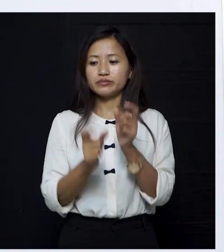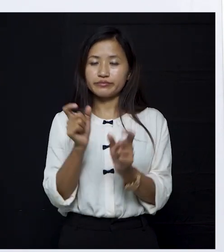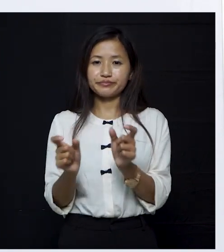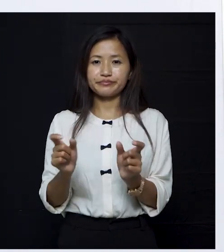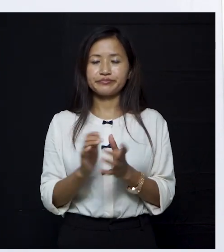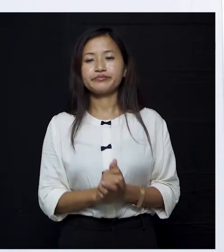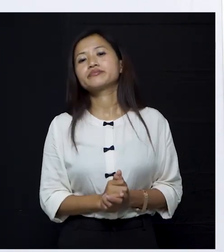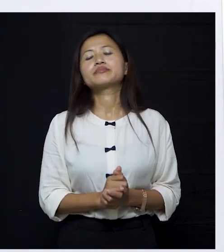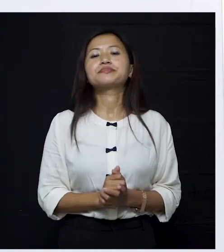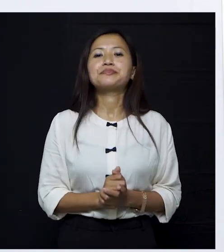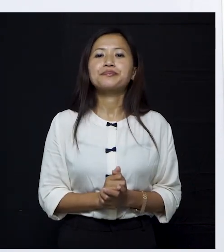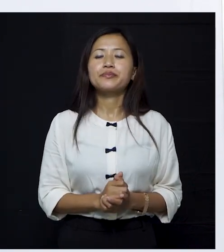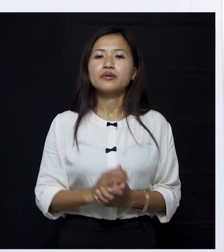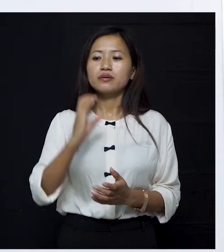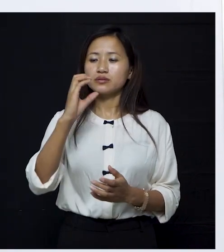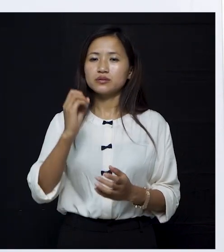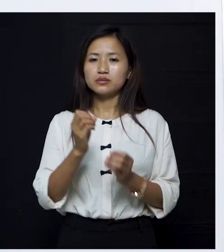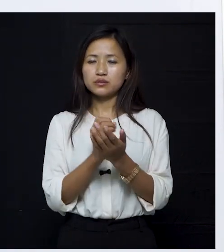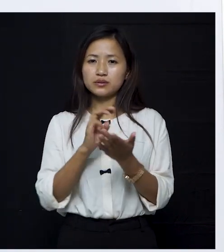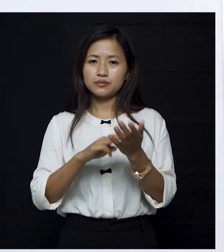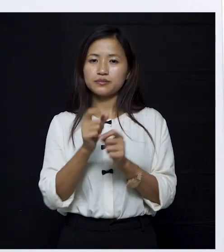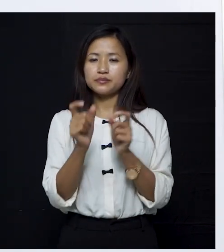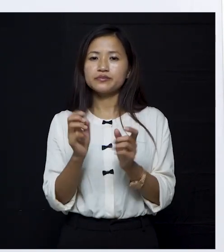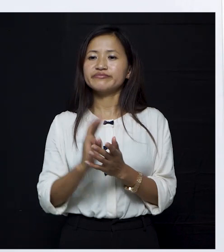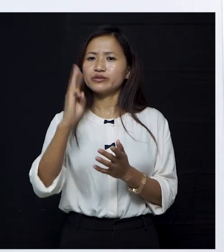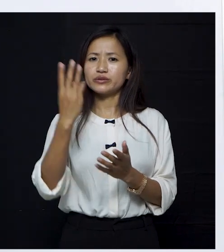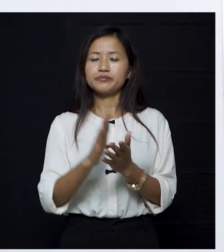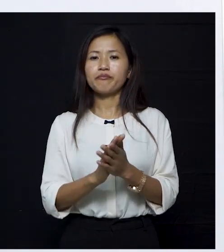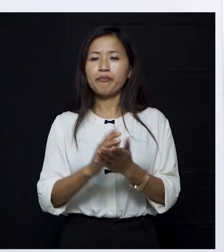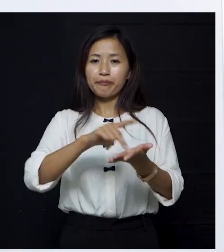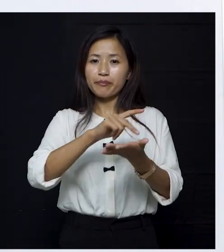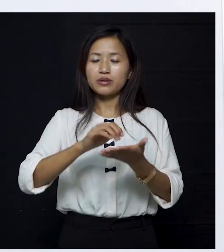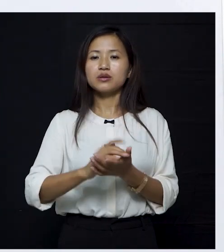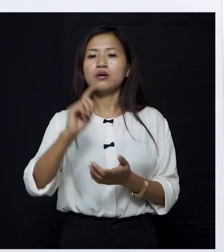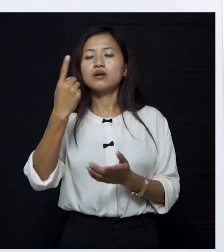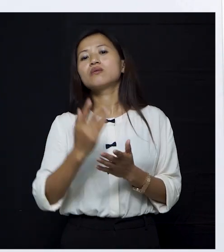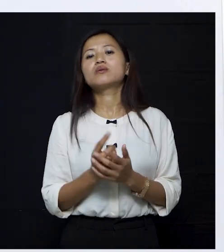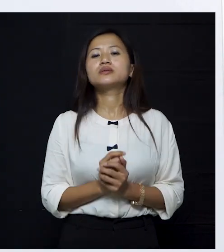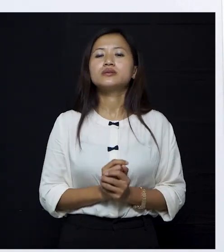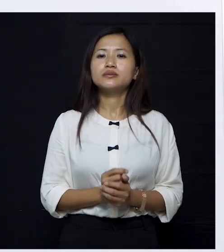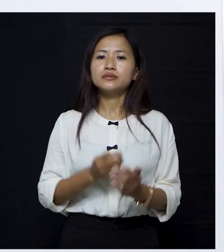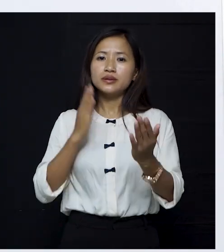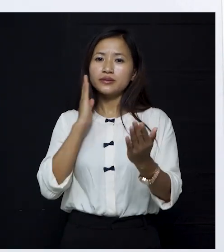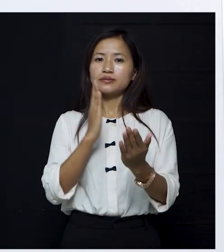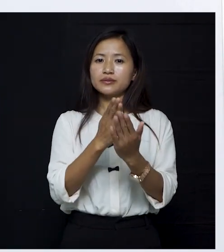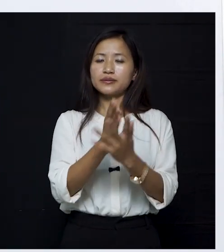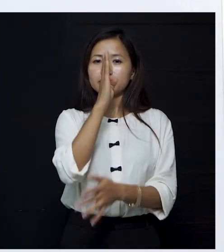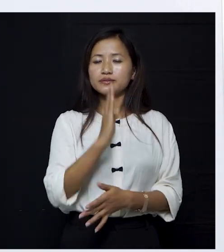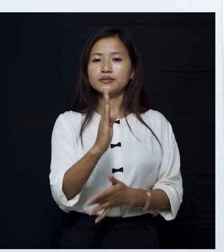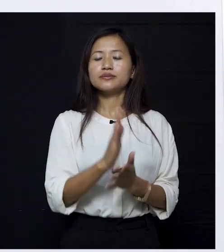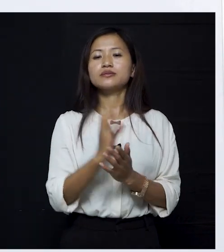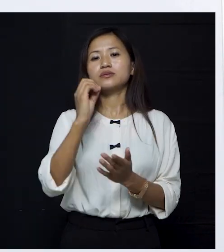So consumers have been classified into three parts. One is called as the direct